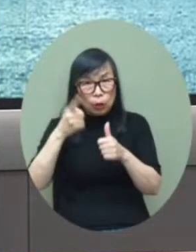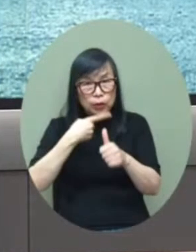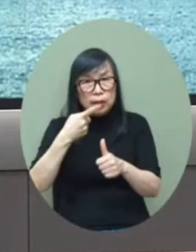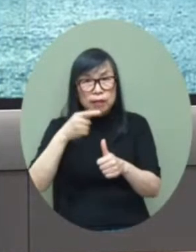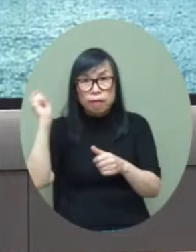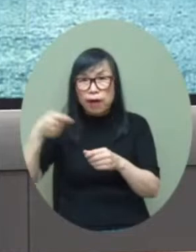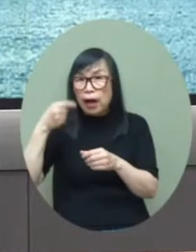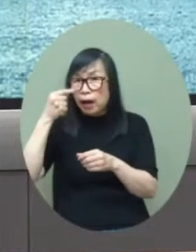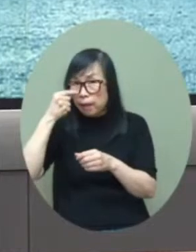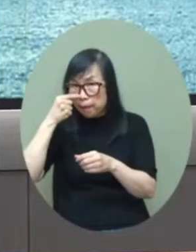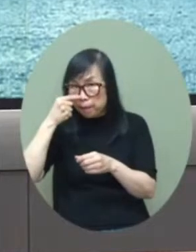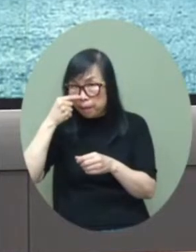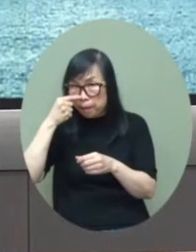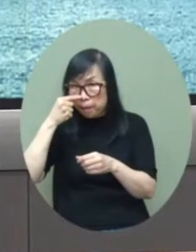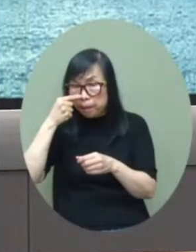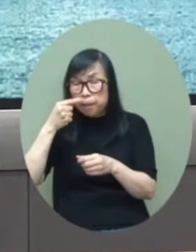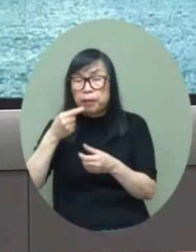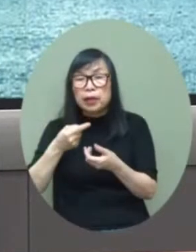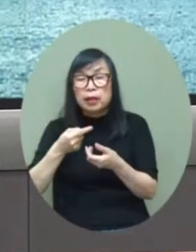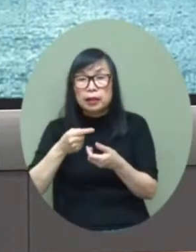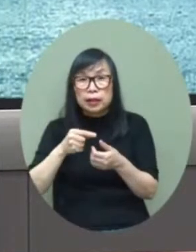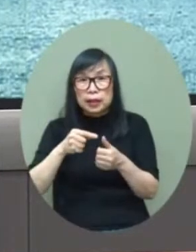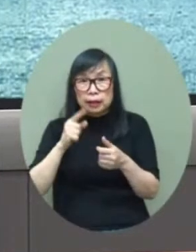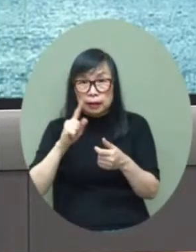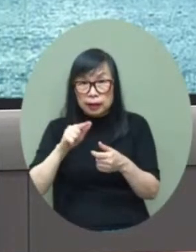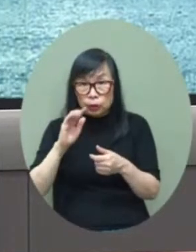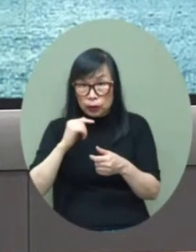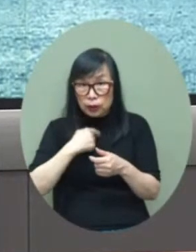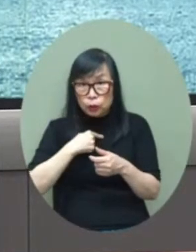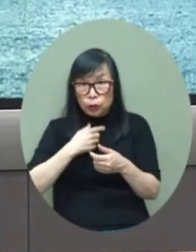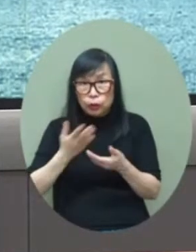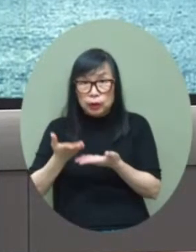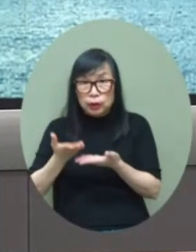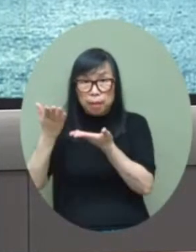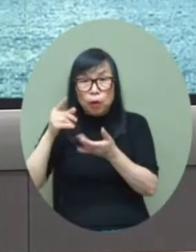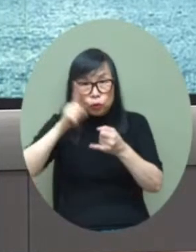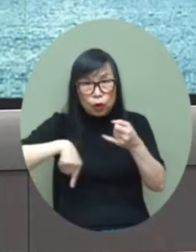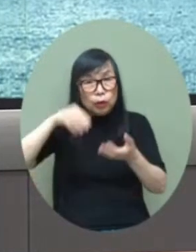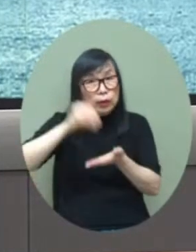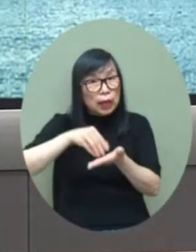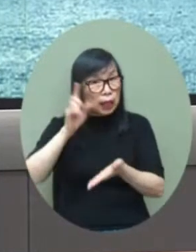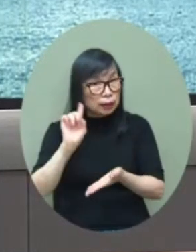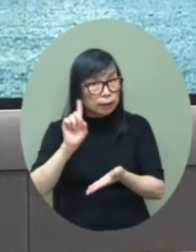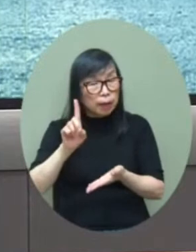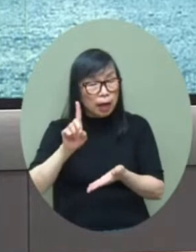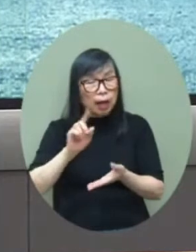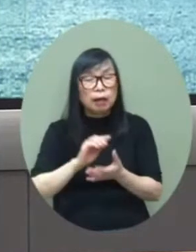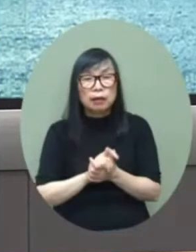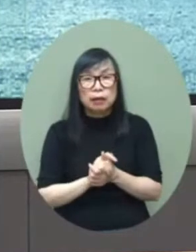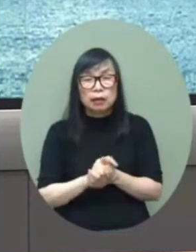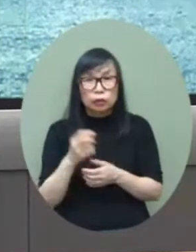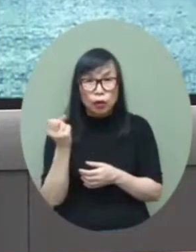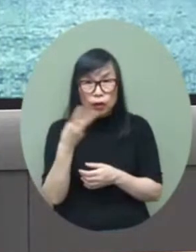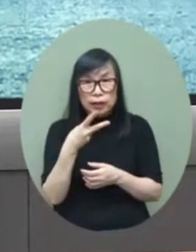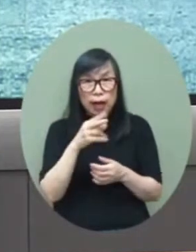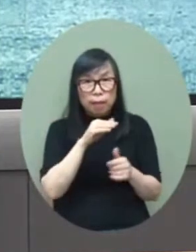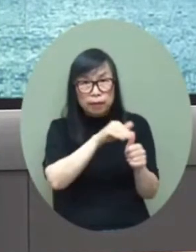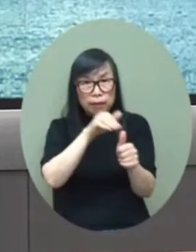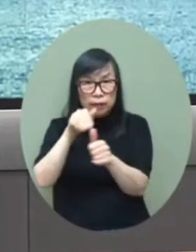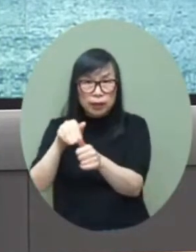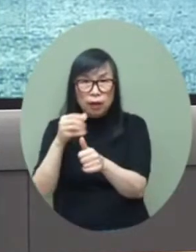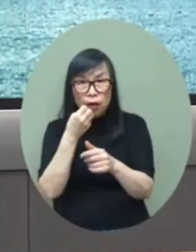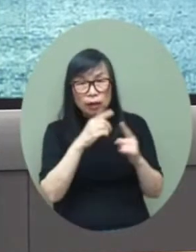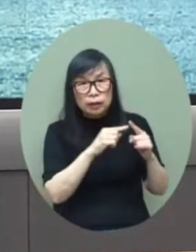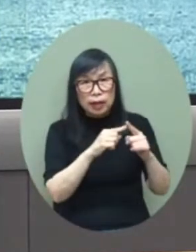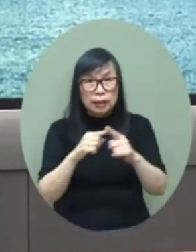same. All staff will have to conduct an RAT before reporting to work and report results